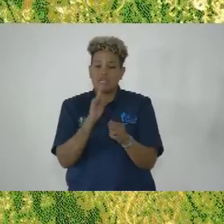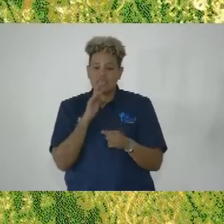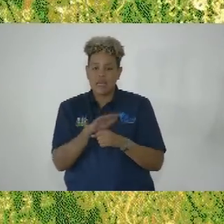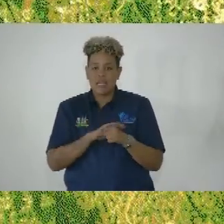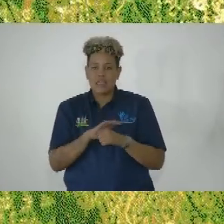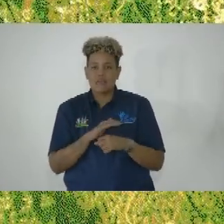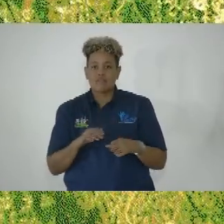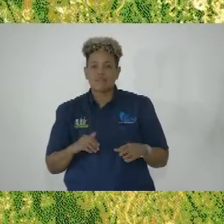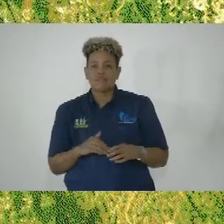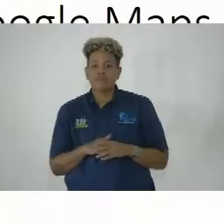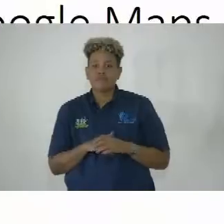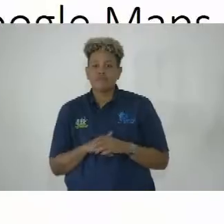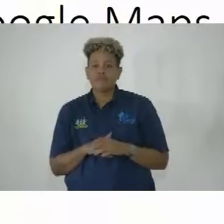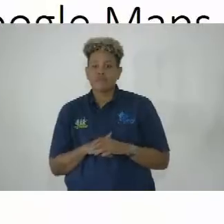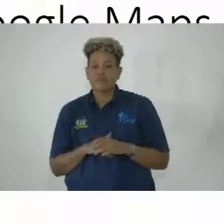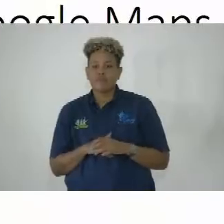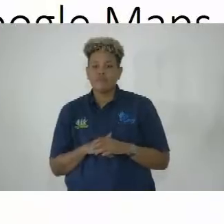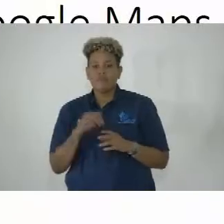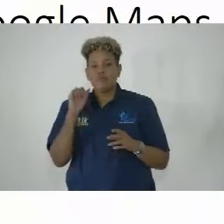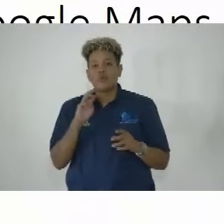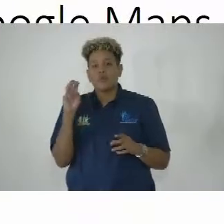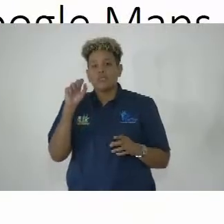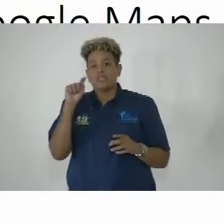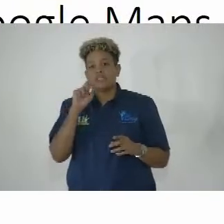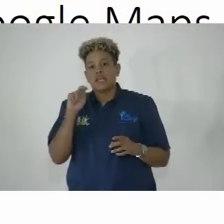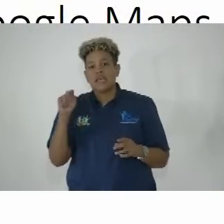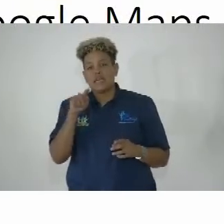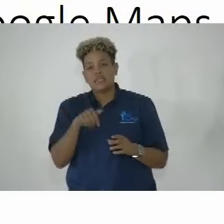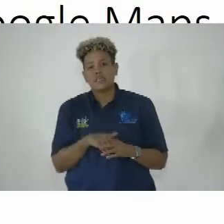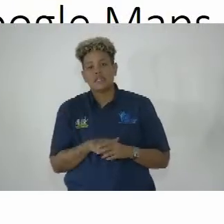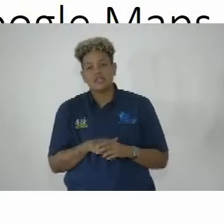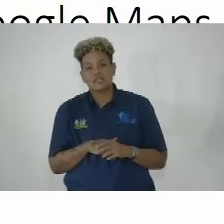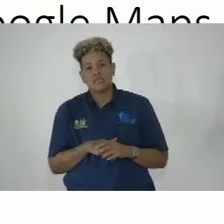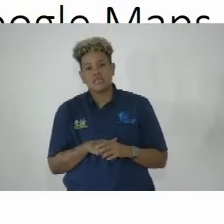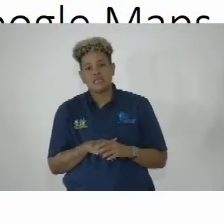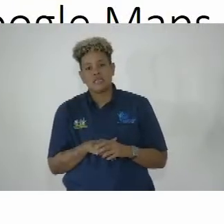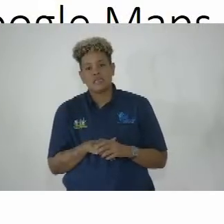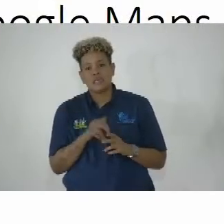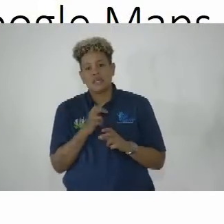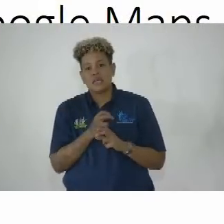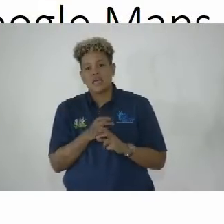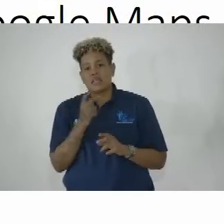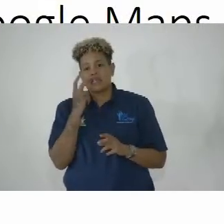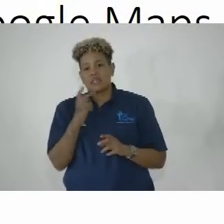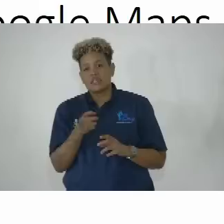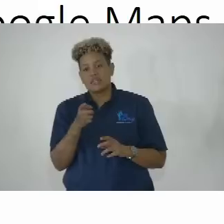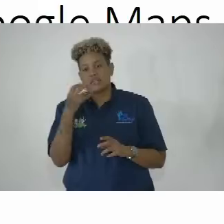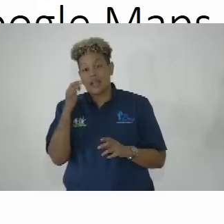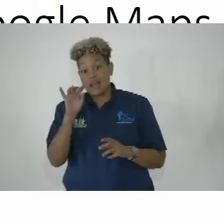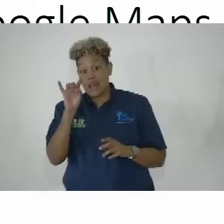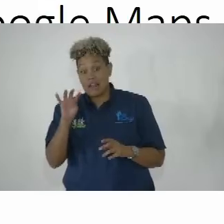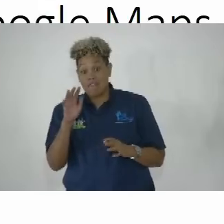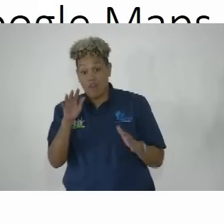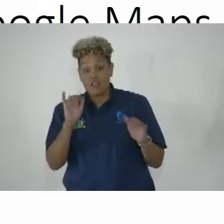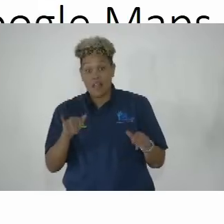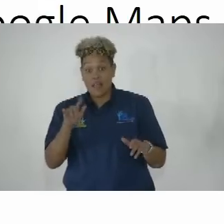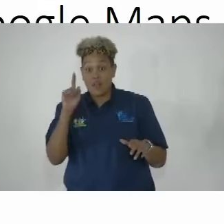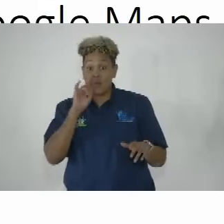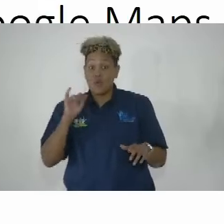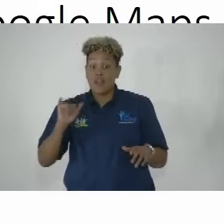Southwest St. Anne, on the next slide, maybe a little harder to see, but again, this is